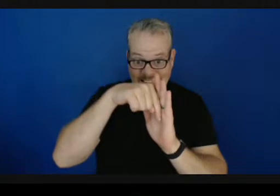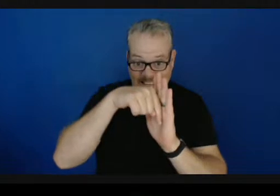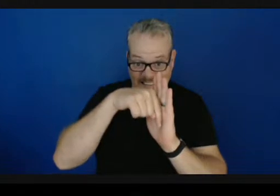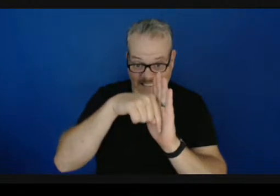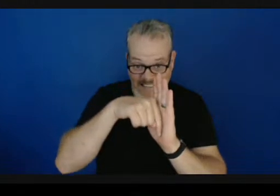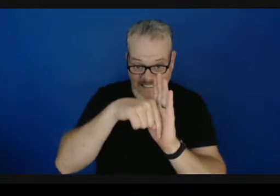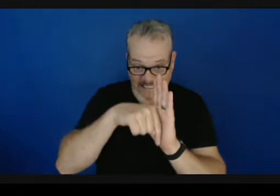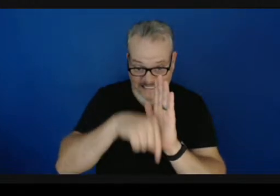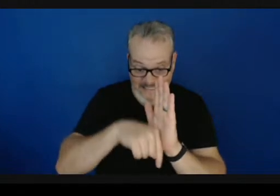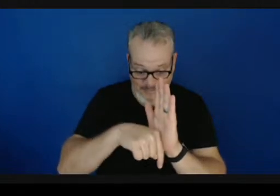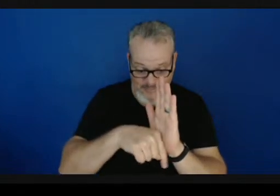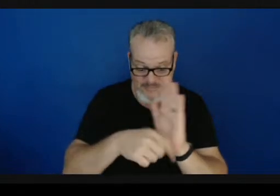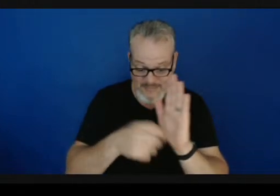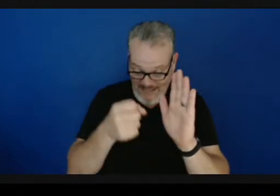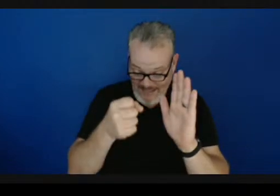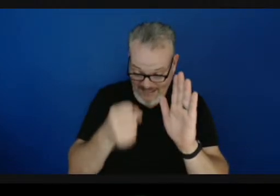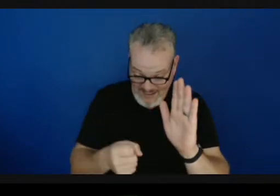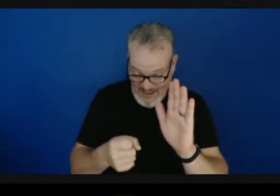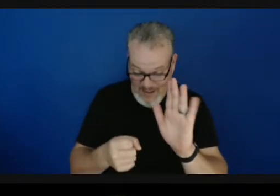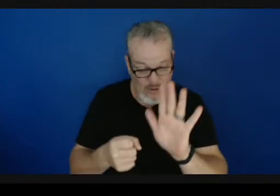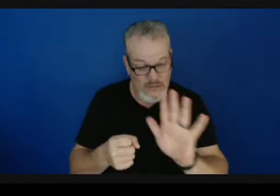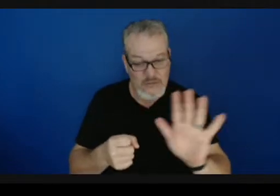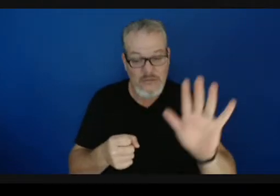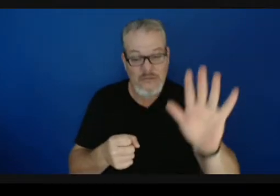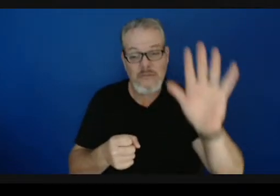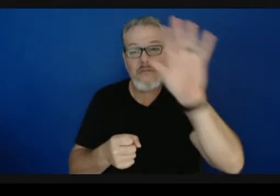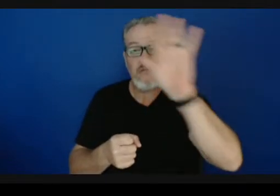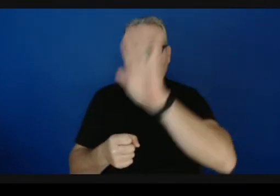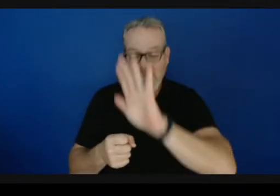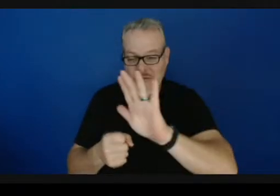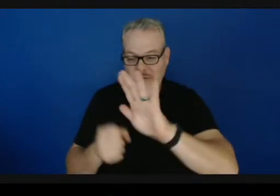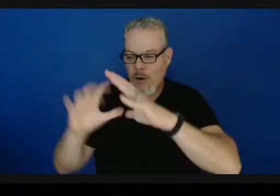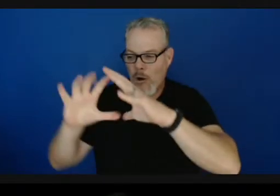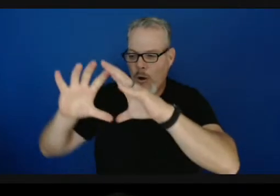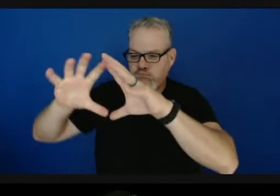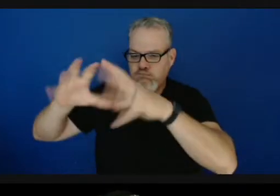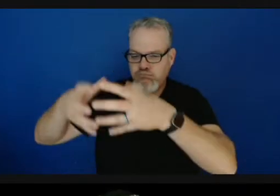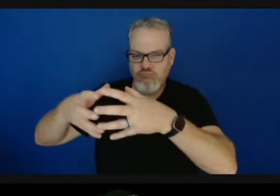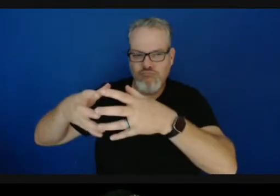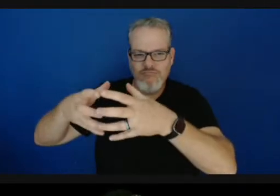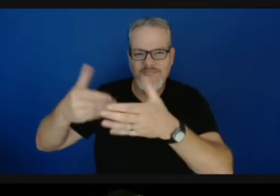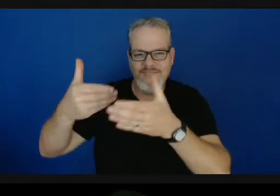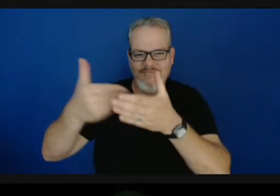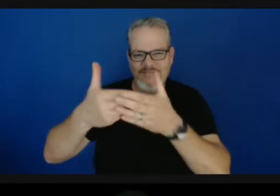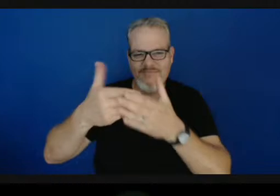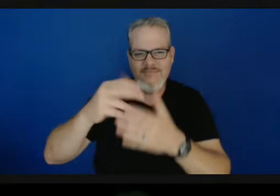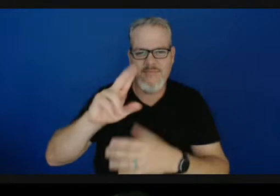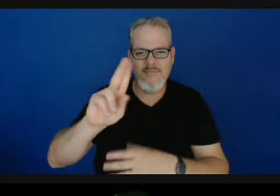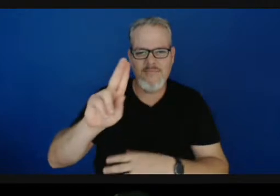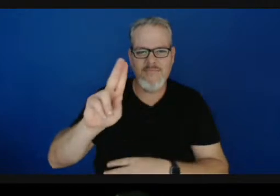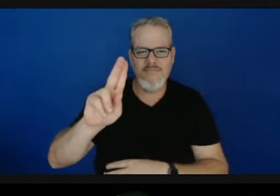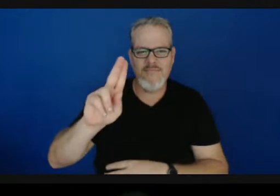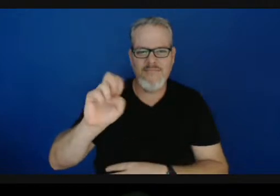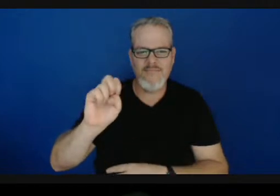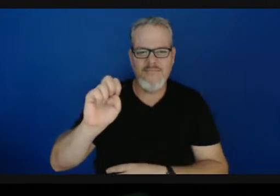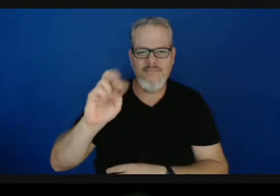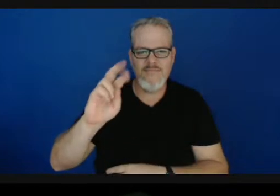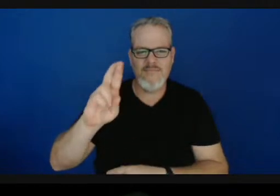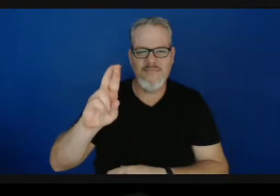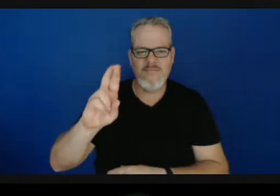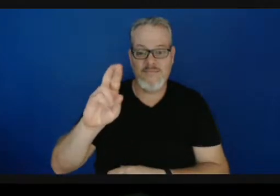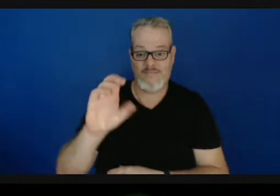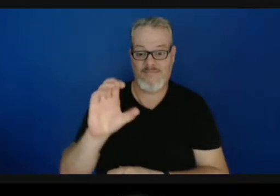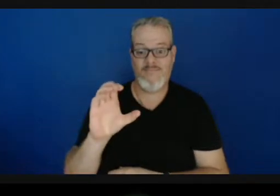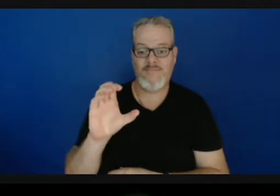south of the summit, and some offshore. Our cluster at the Upper East Rift Connector, and really not a whole lot. Some, but very low levels